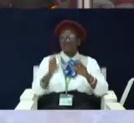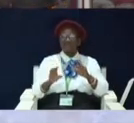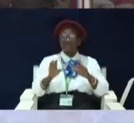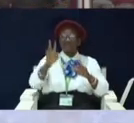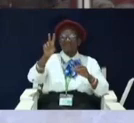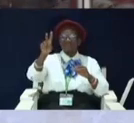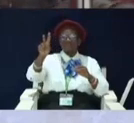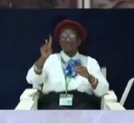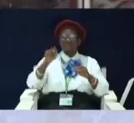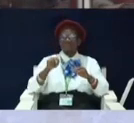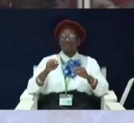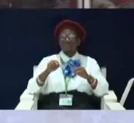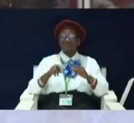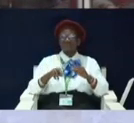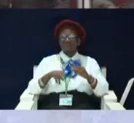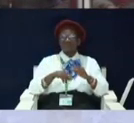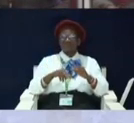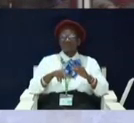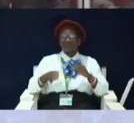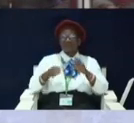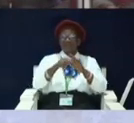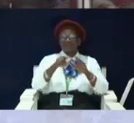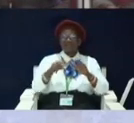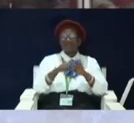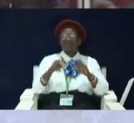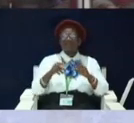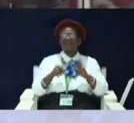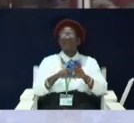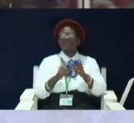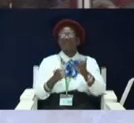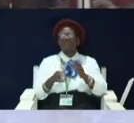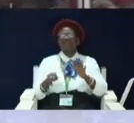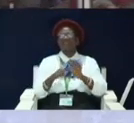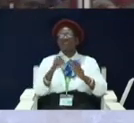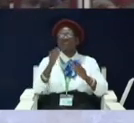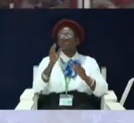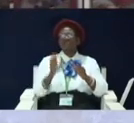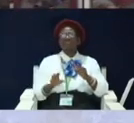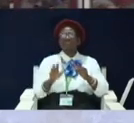2. Revelation chapter 3.